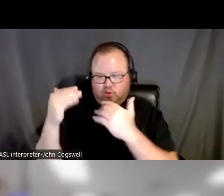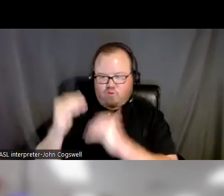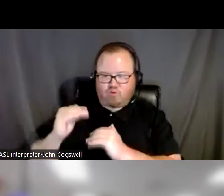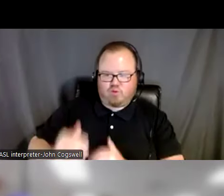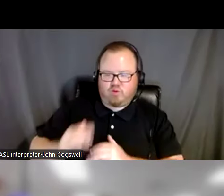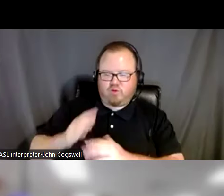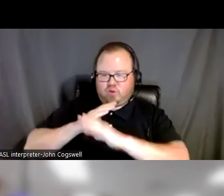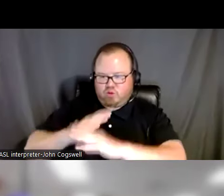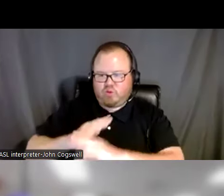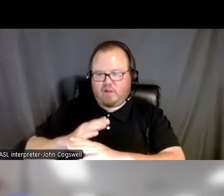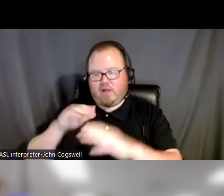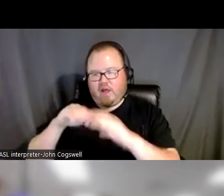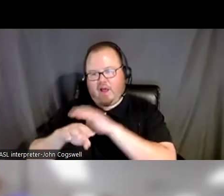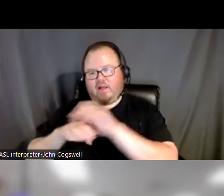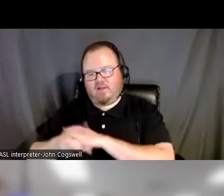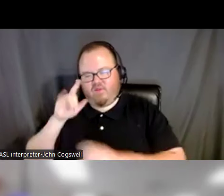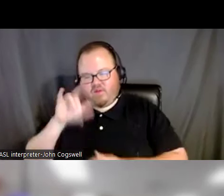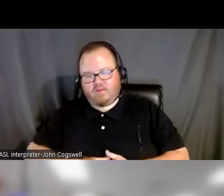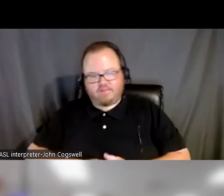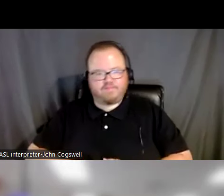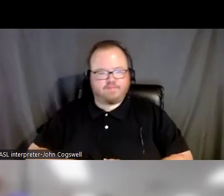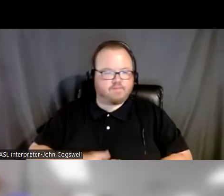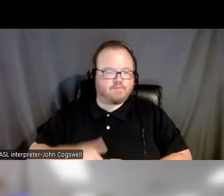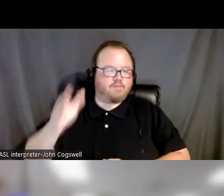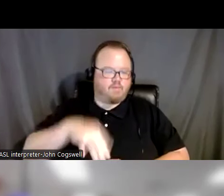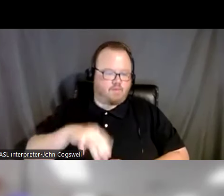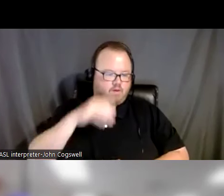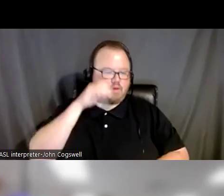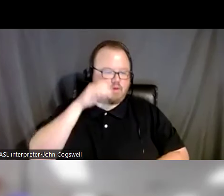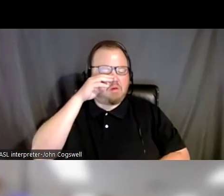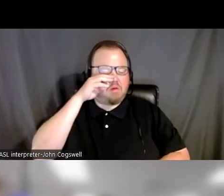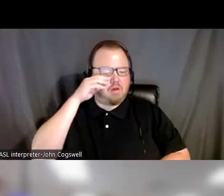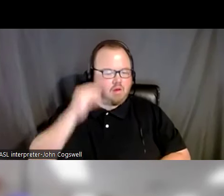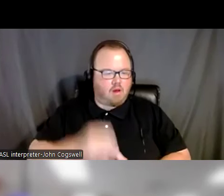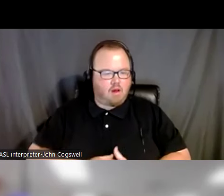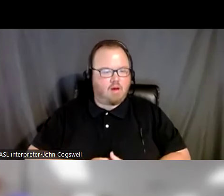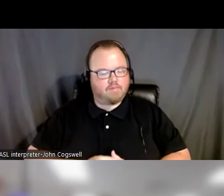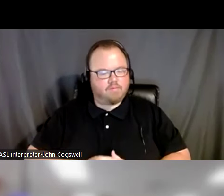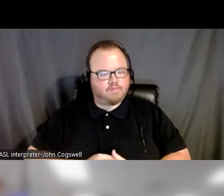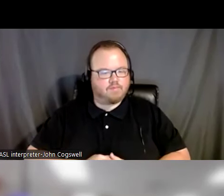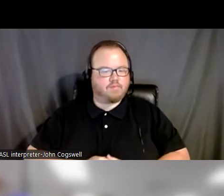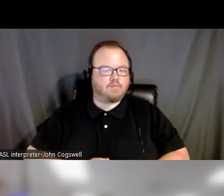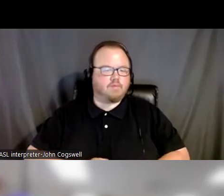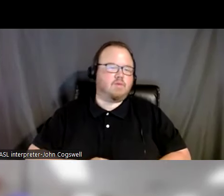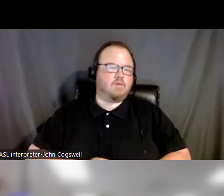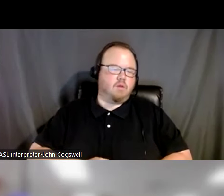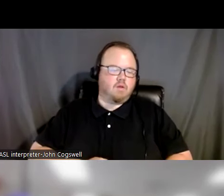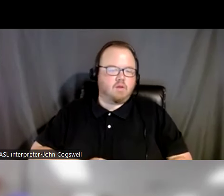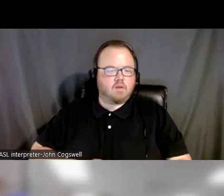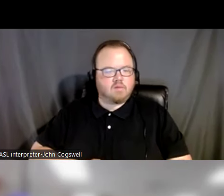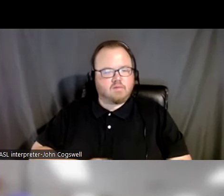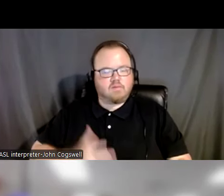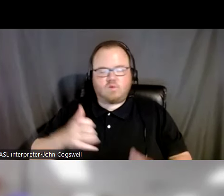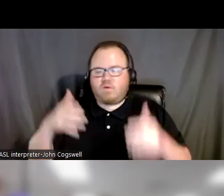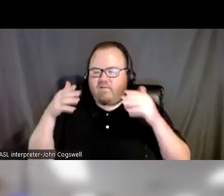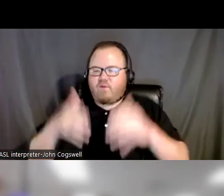guess would be the way that I'd say it. All right, moving down from there, this is why focusing